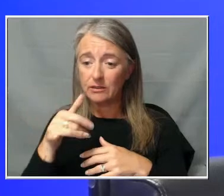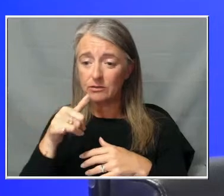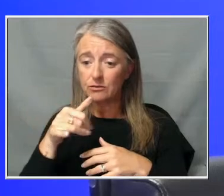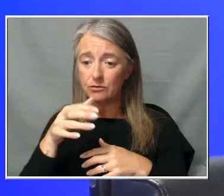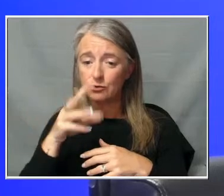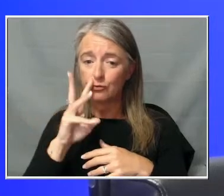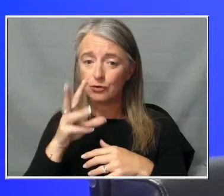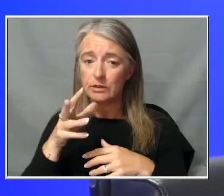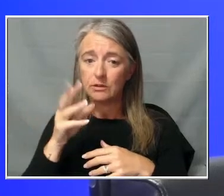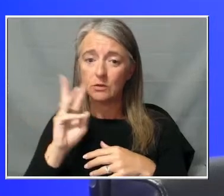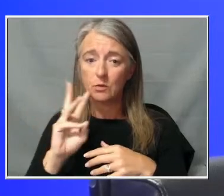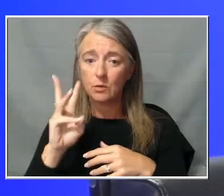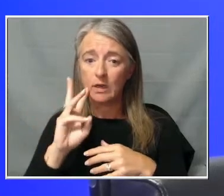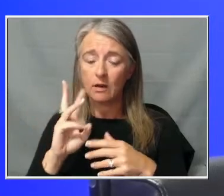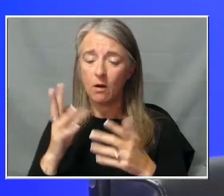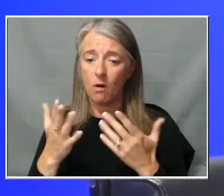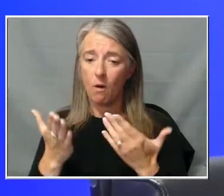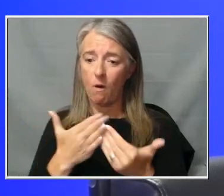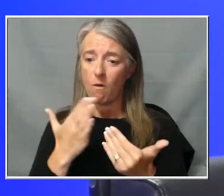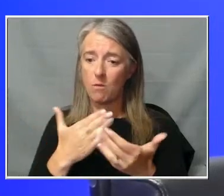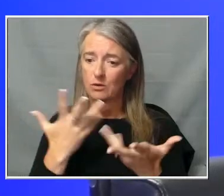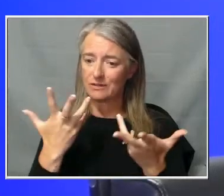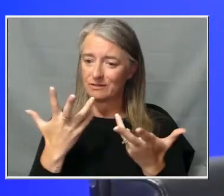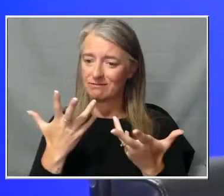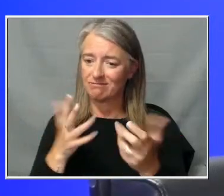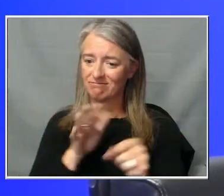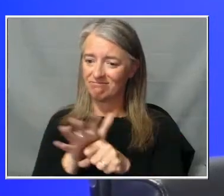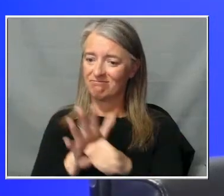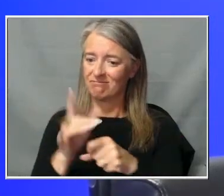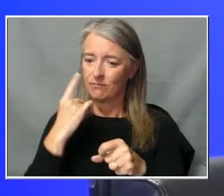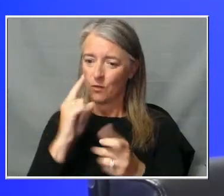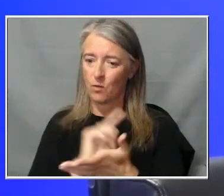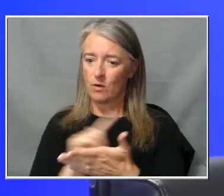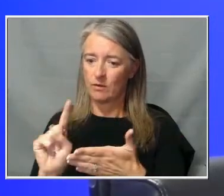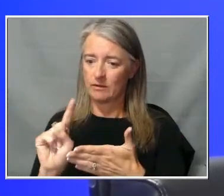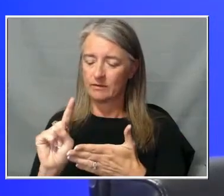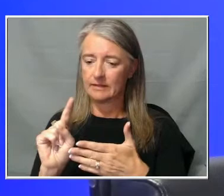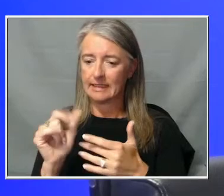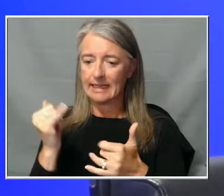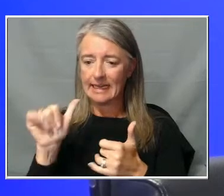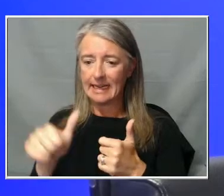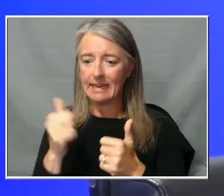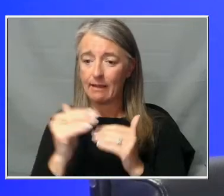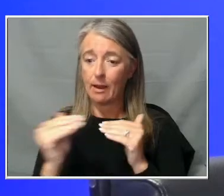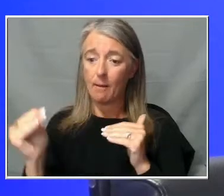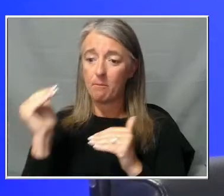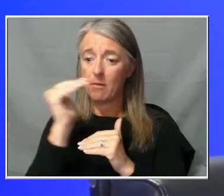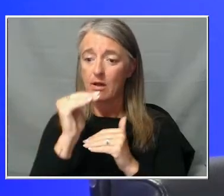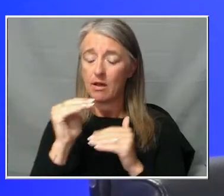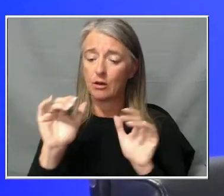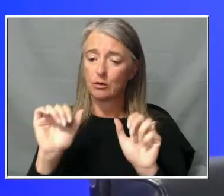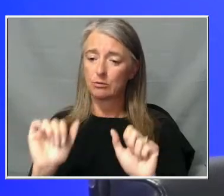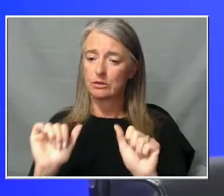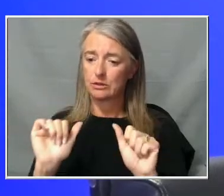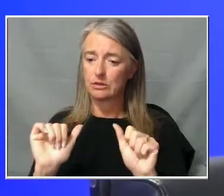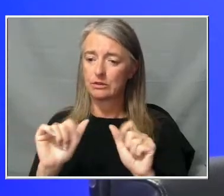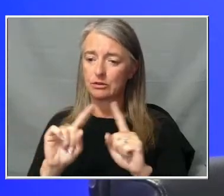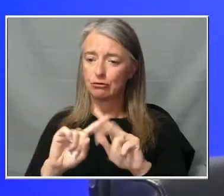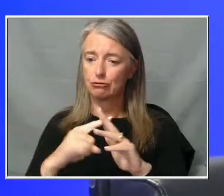the week. And this just defines that anything above it could potentially lead you to start